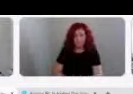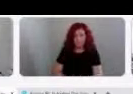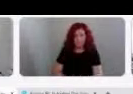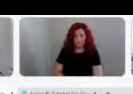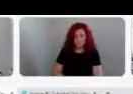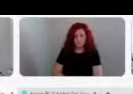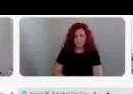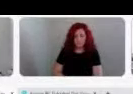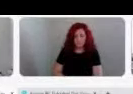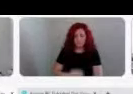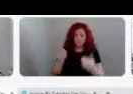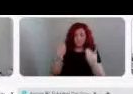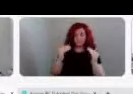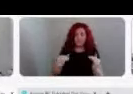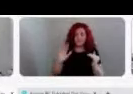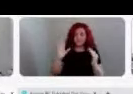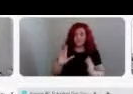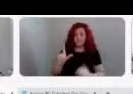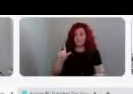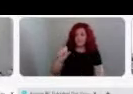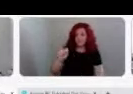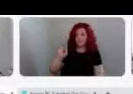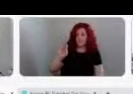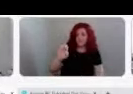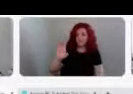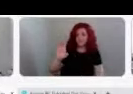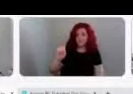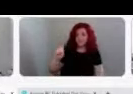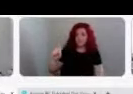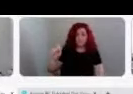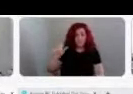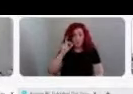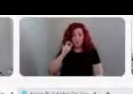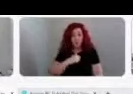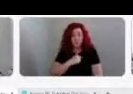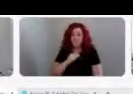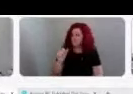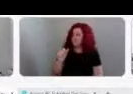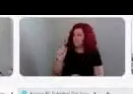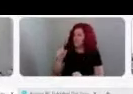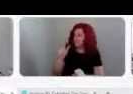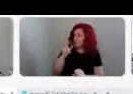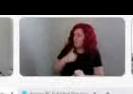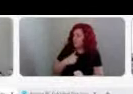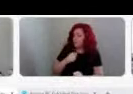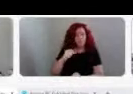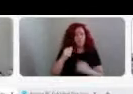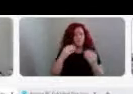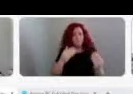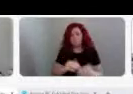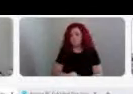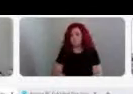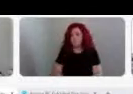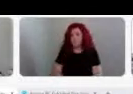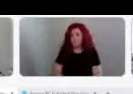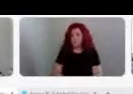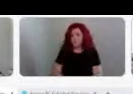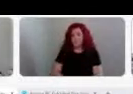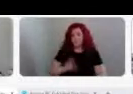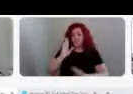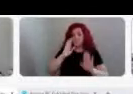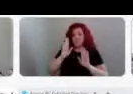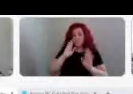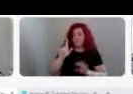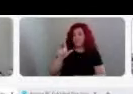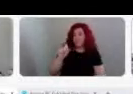thank you the next speaker is leslie cox leslie can you hear us yes can you hear me yes please hello my name is